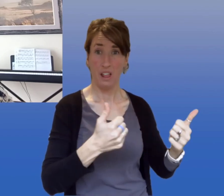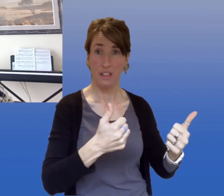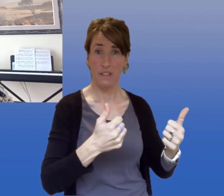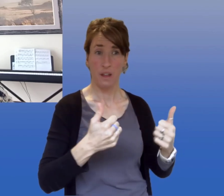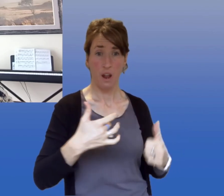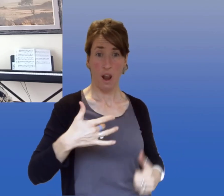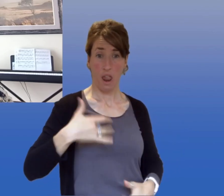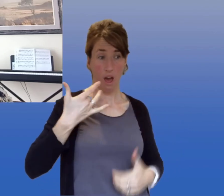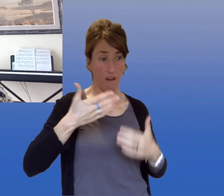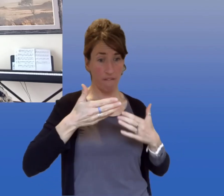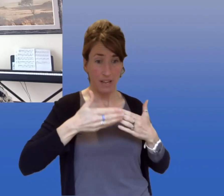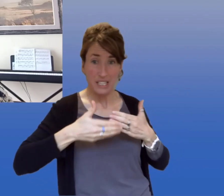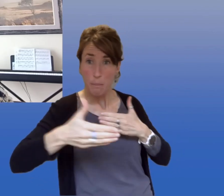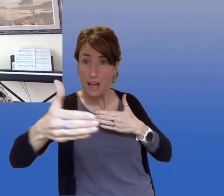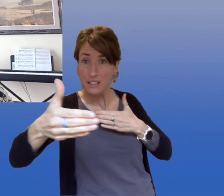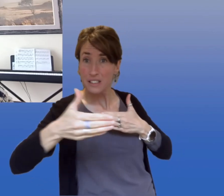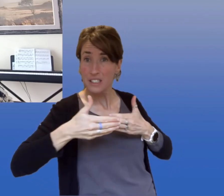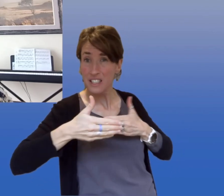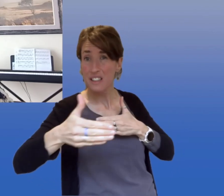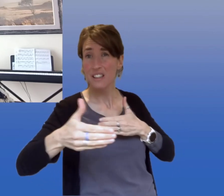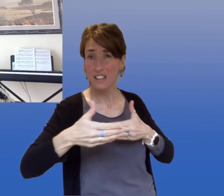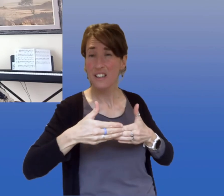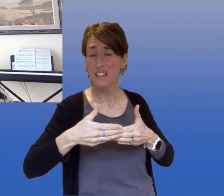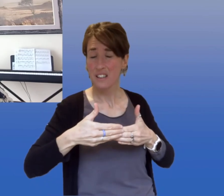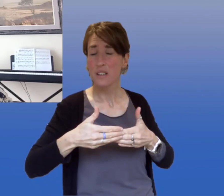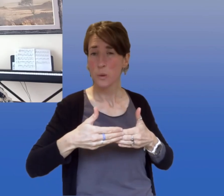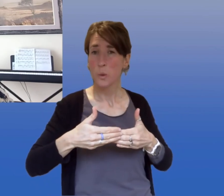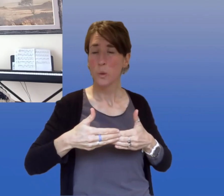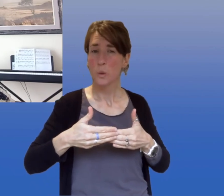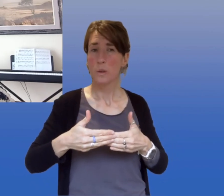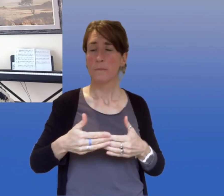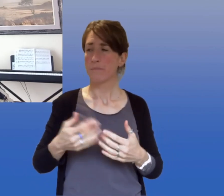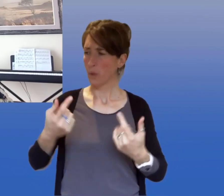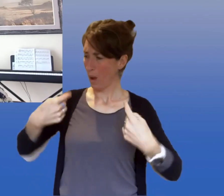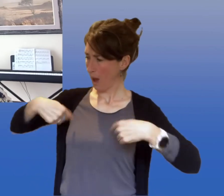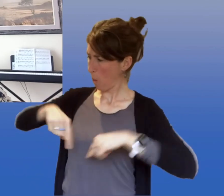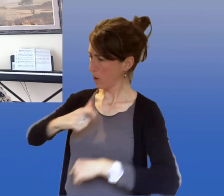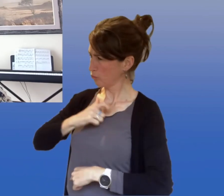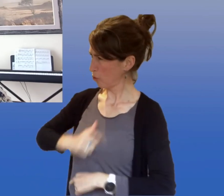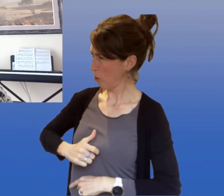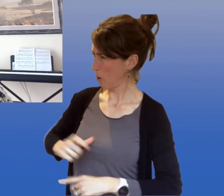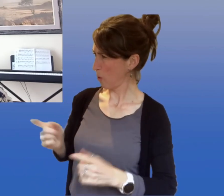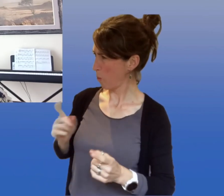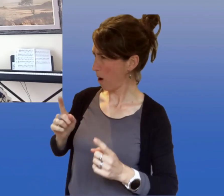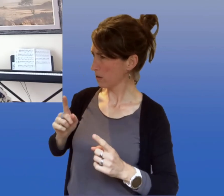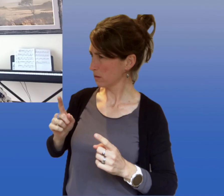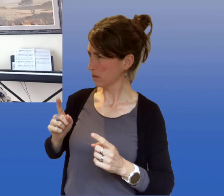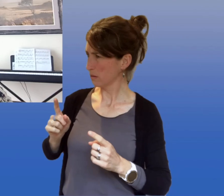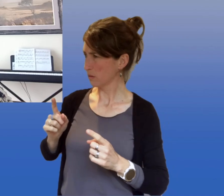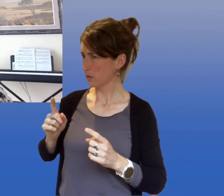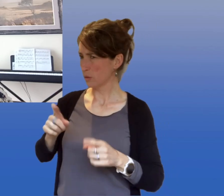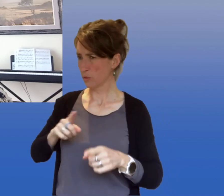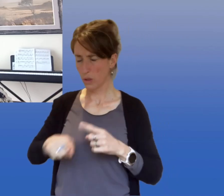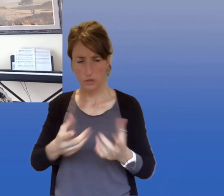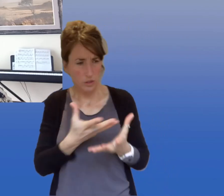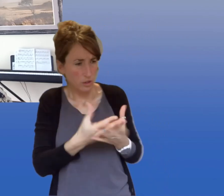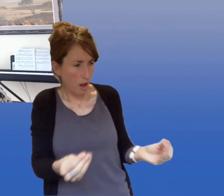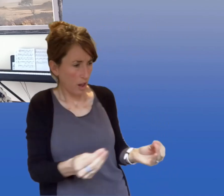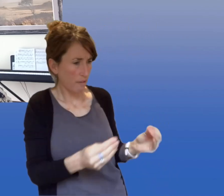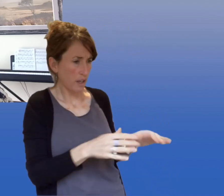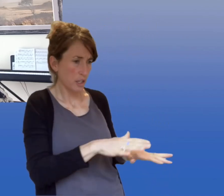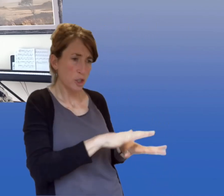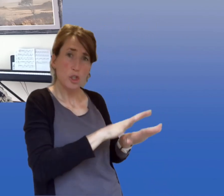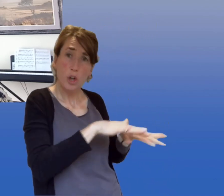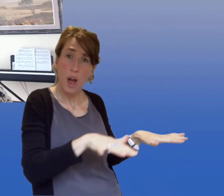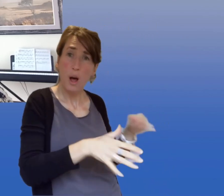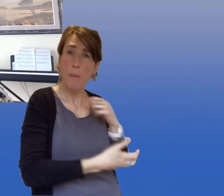it translates into health outcomes, life expectancy, and so forth. So we had a good discussion about